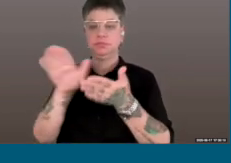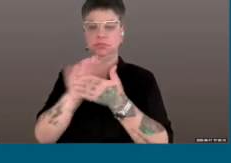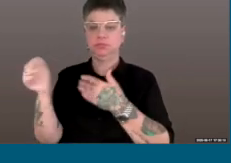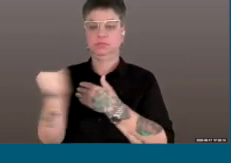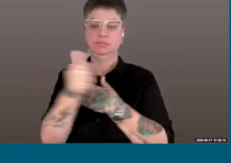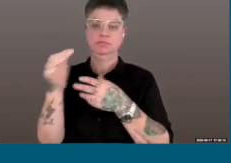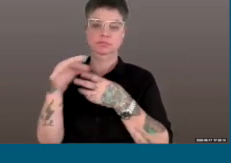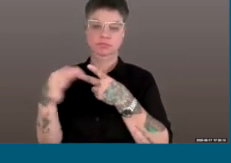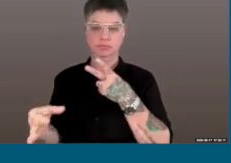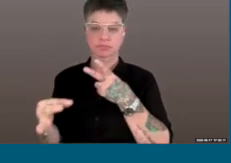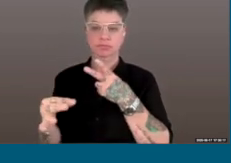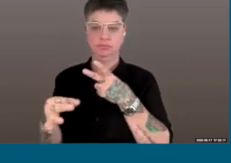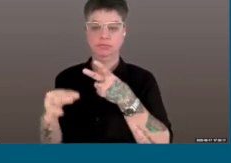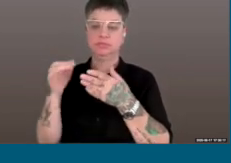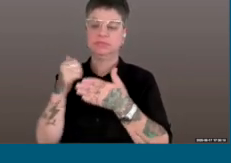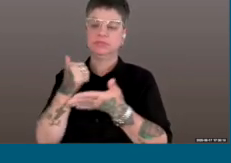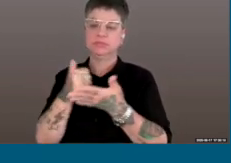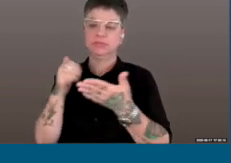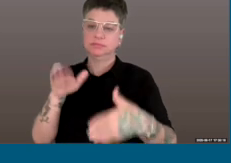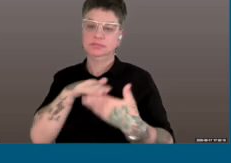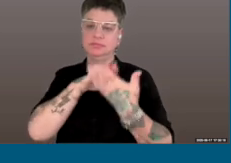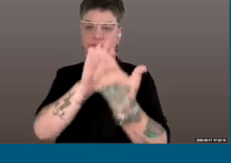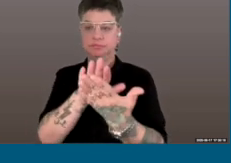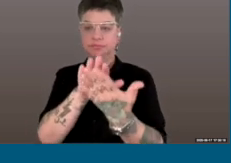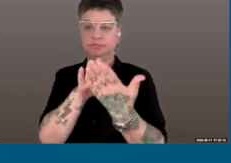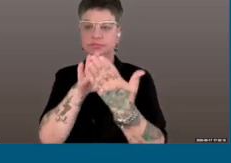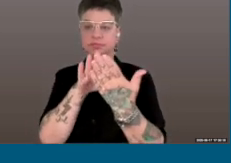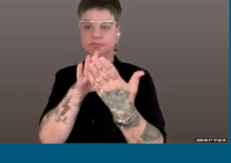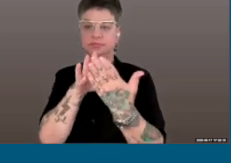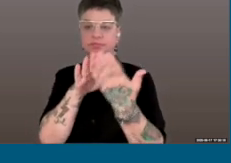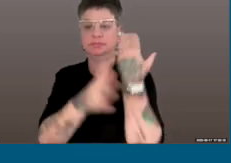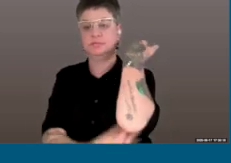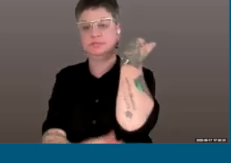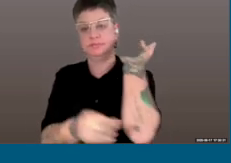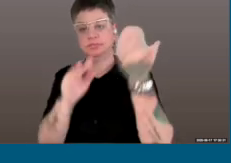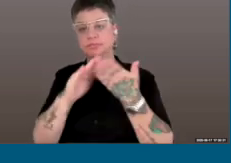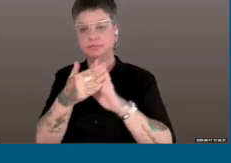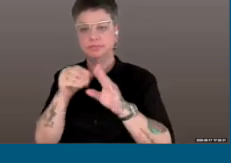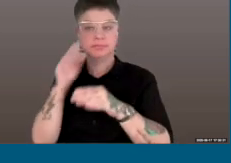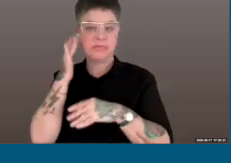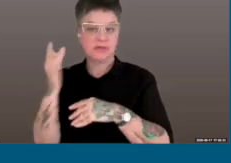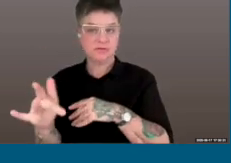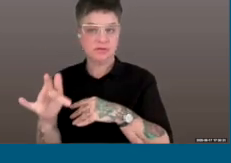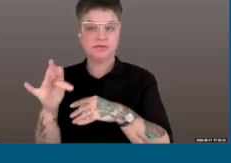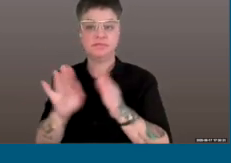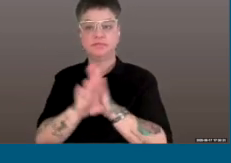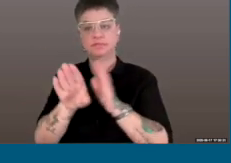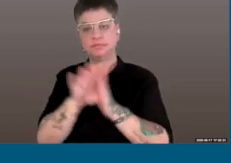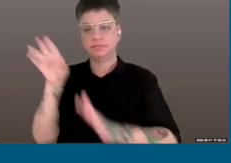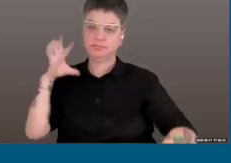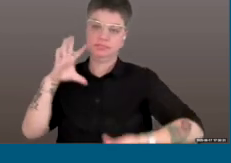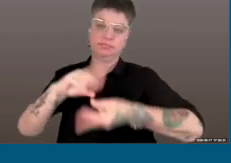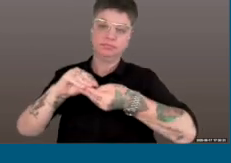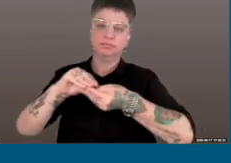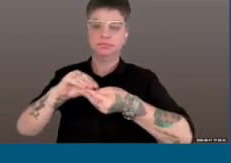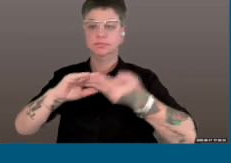light-duty vehicle affordability analysis, given the current incentive landscape, an analysis of 3-year funding